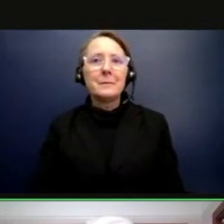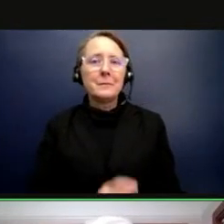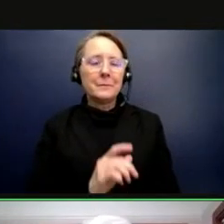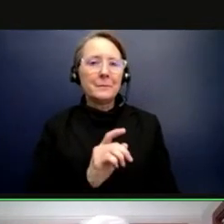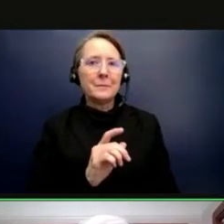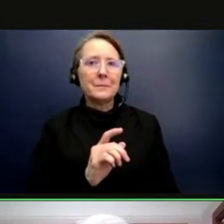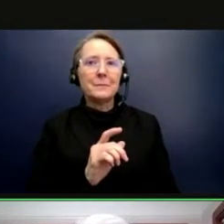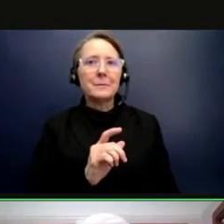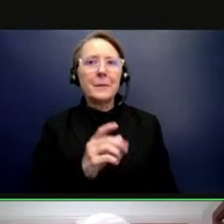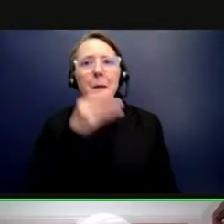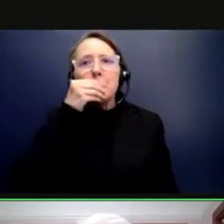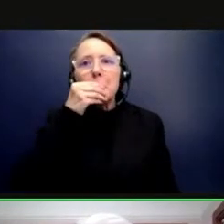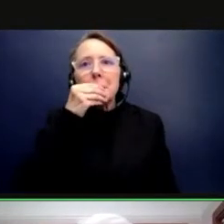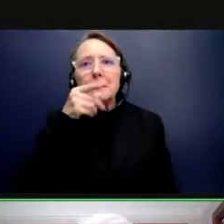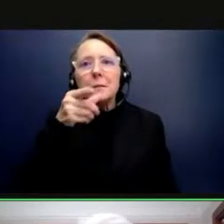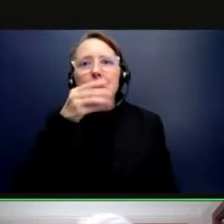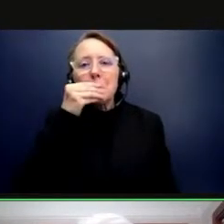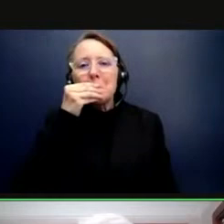You're muted, Jim.